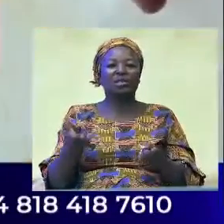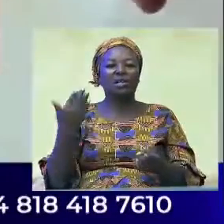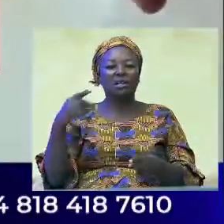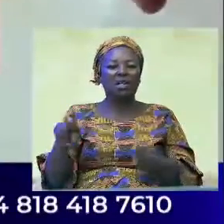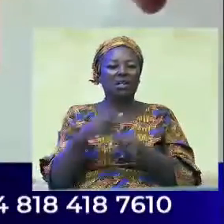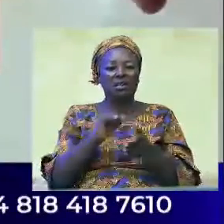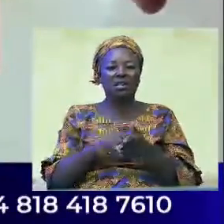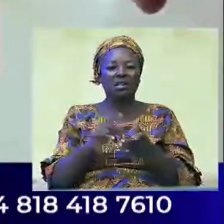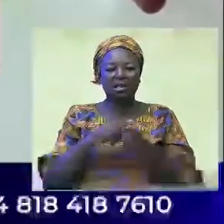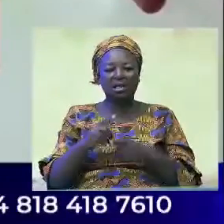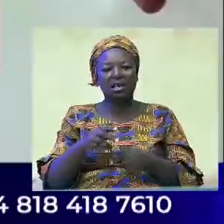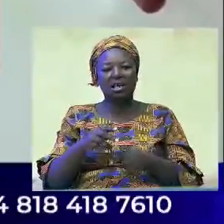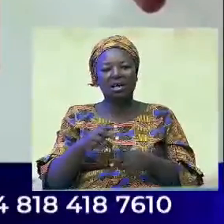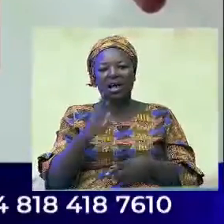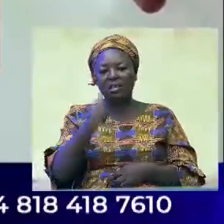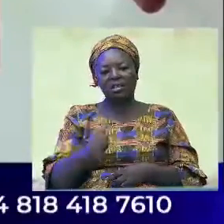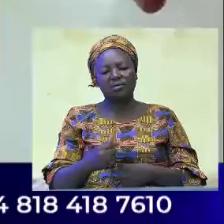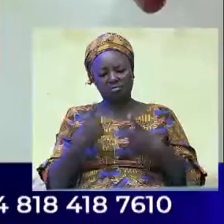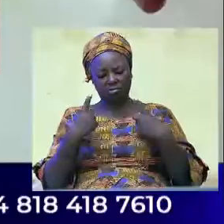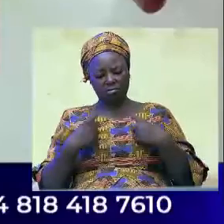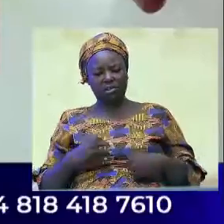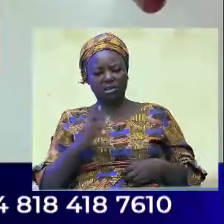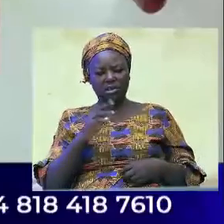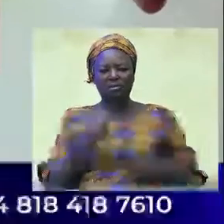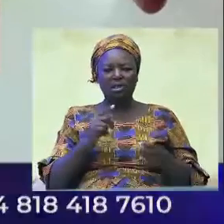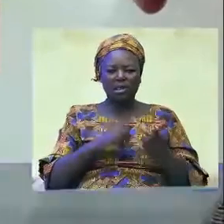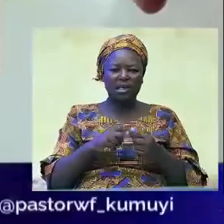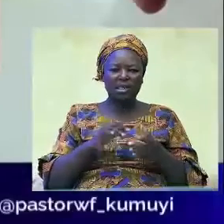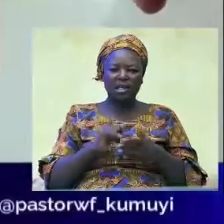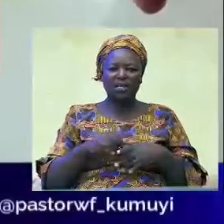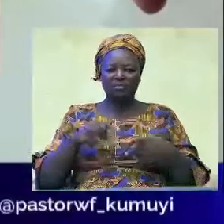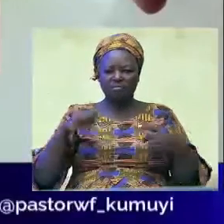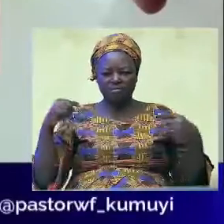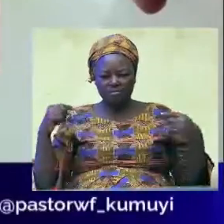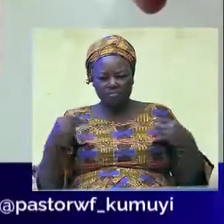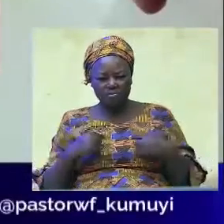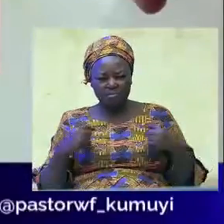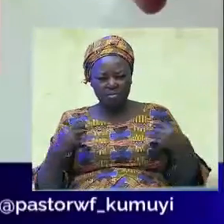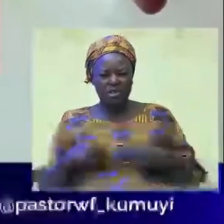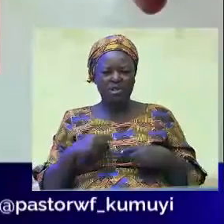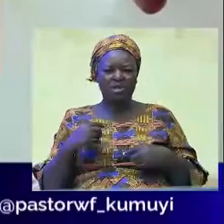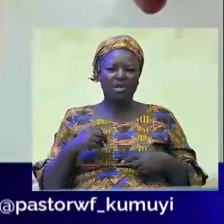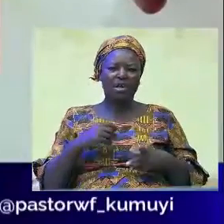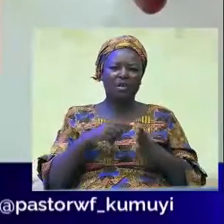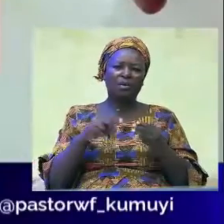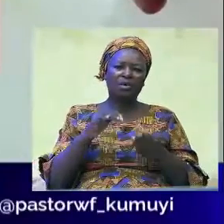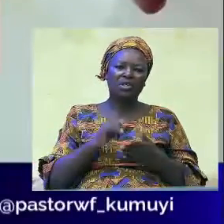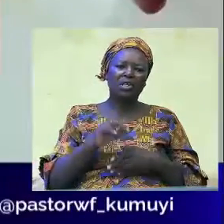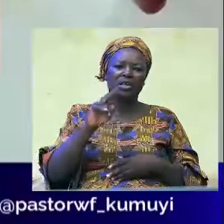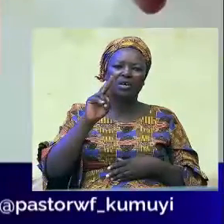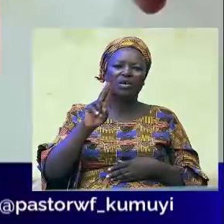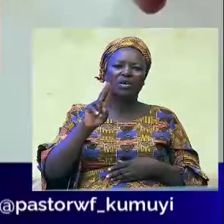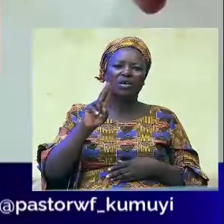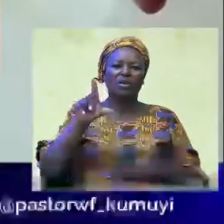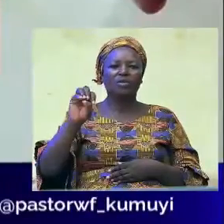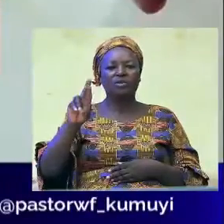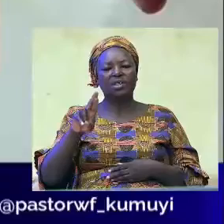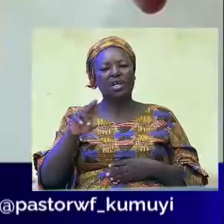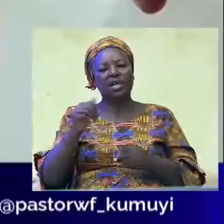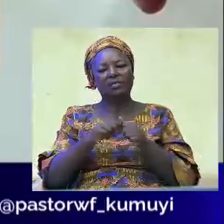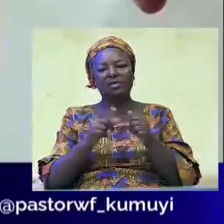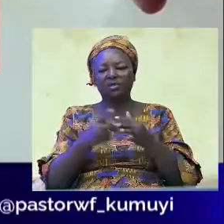it reminded me of something that I should check up myself too. And I checked up myself, the severe pains caused by the